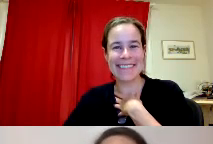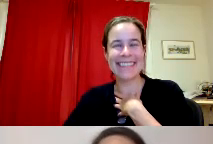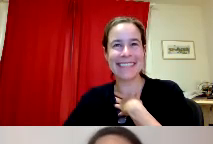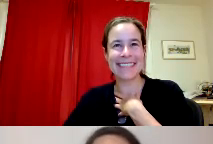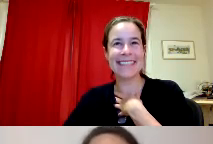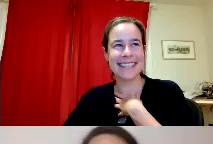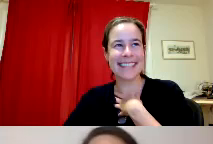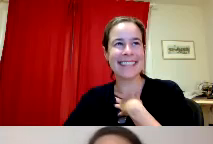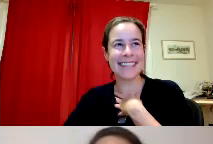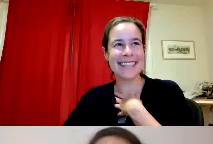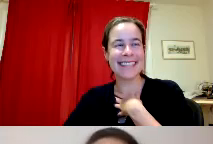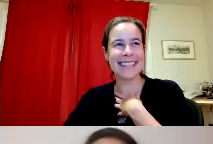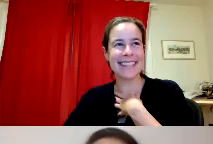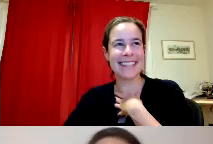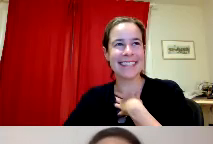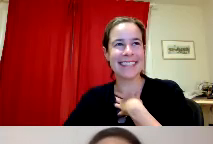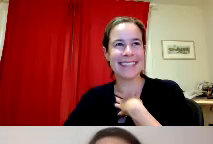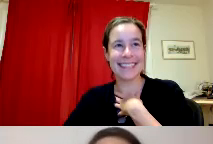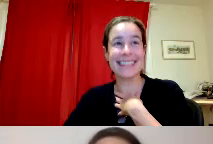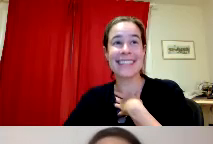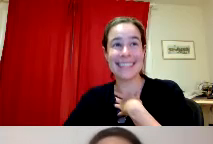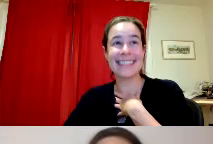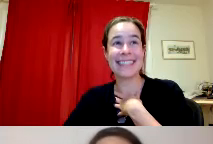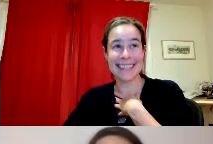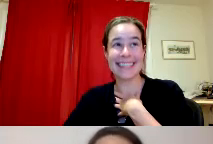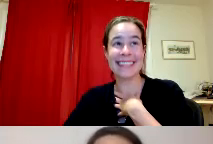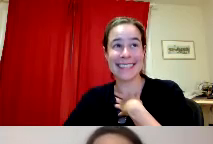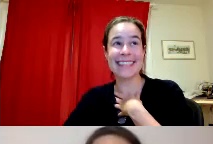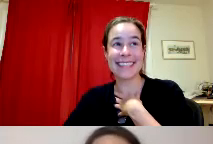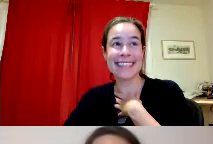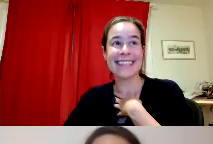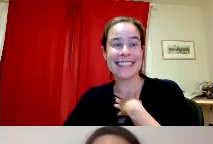at the same time, and we all stuck with it. So